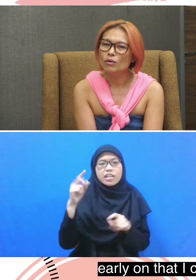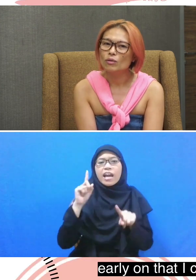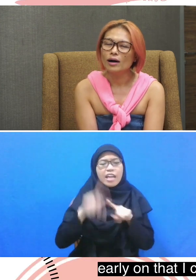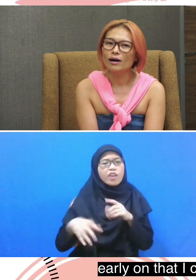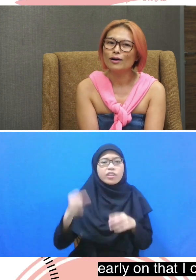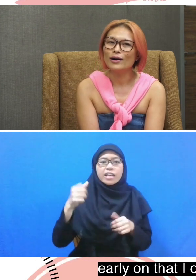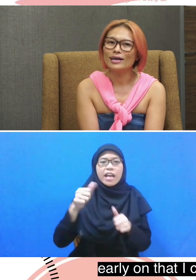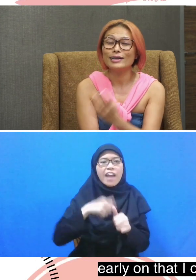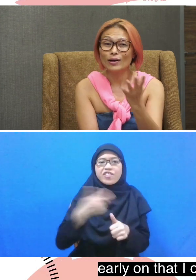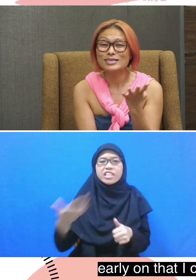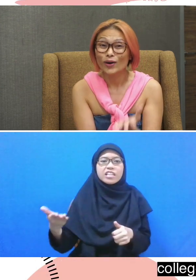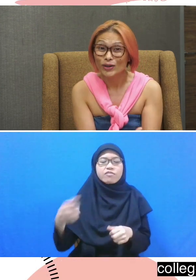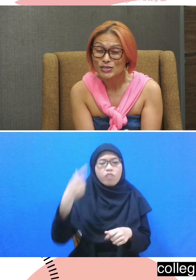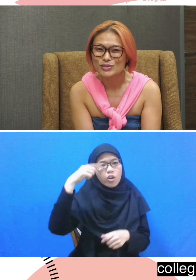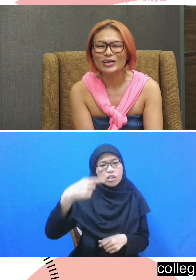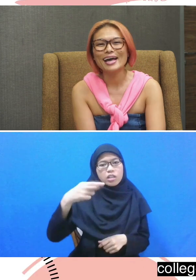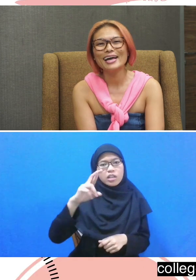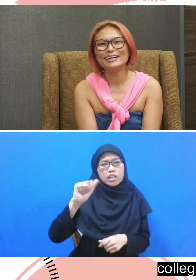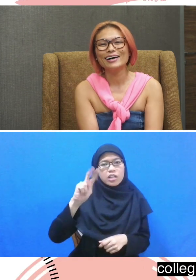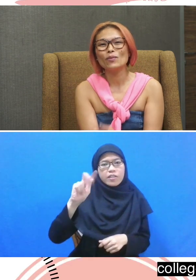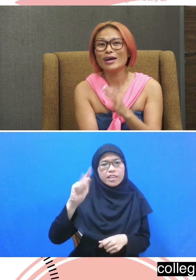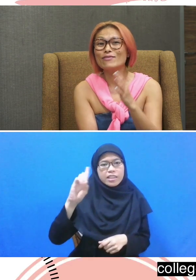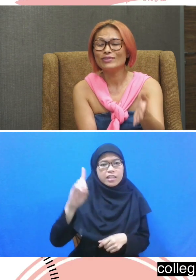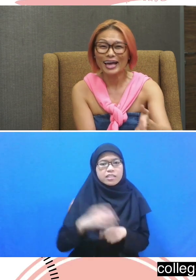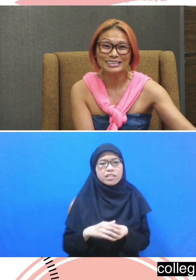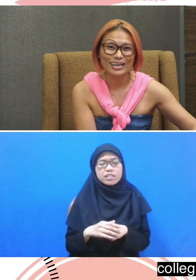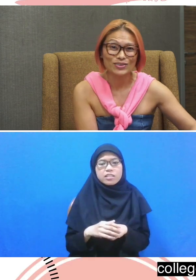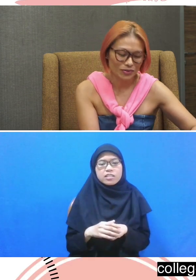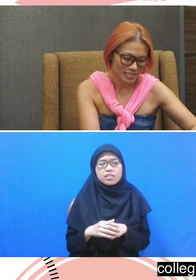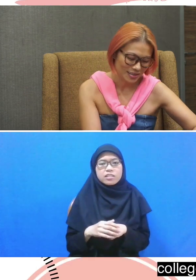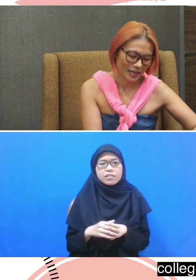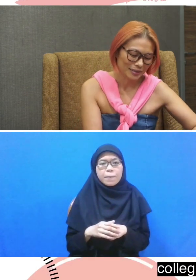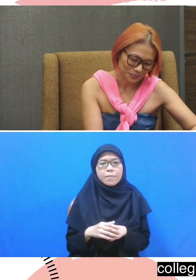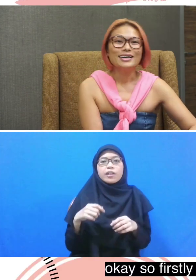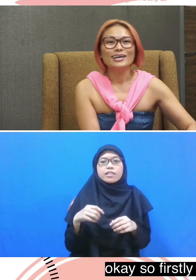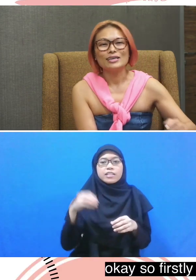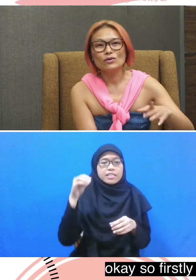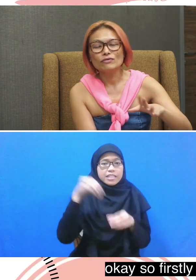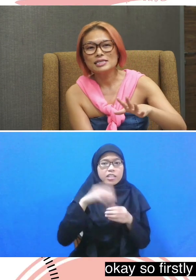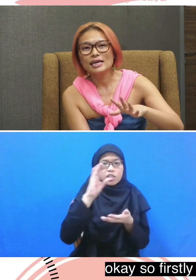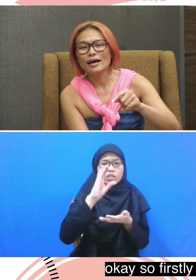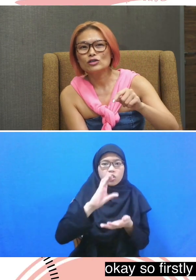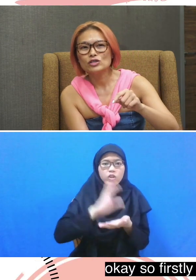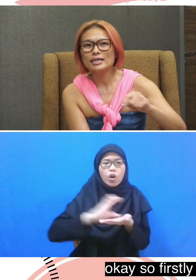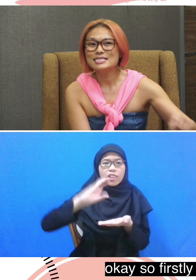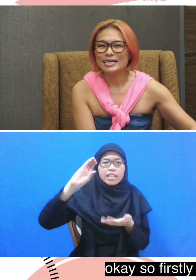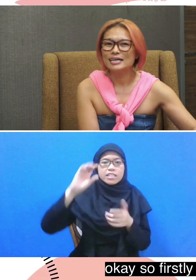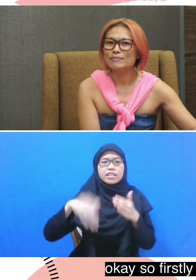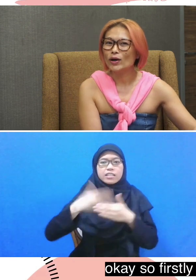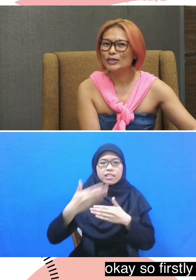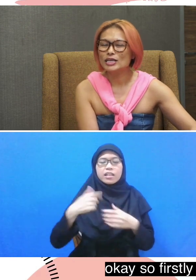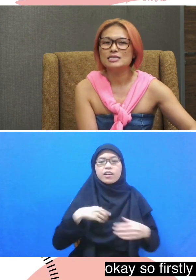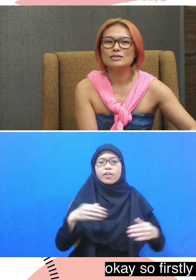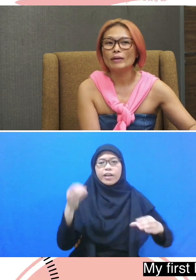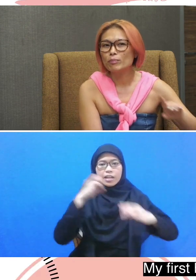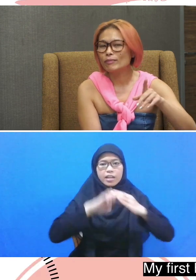So that was in college. And when I entered university, right? Okay, so firstly, I have to share this slide, my